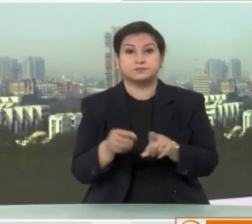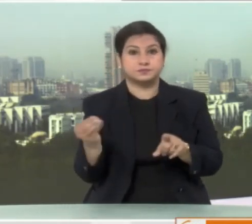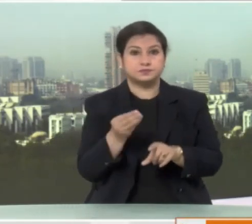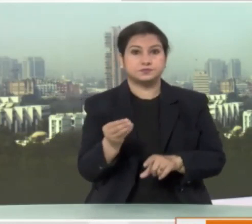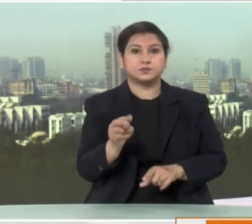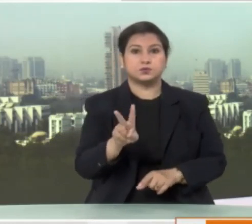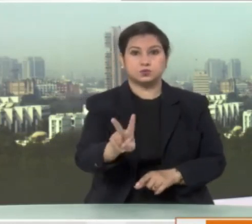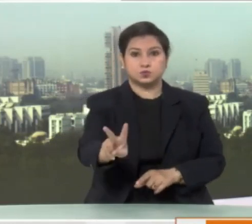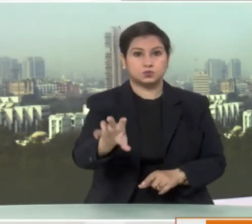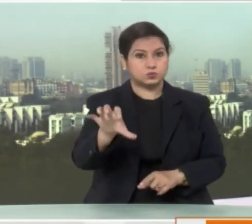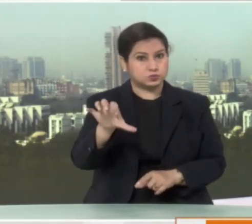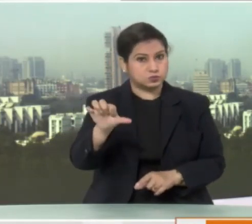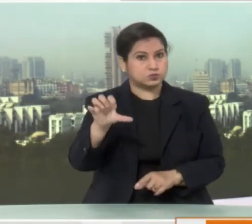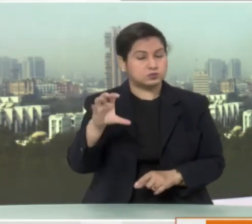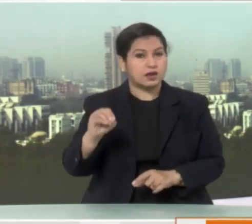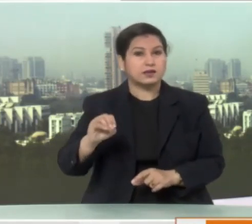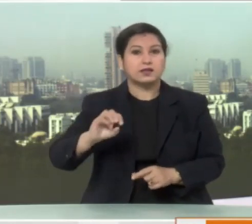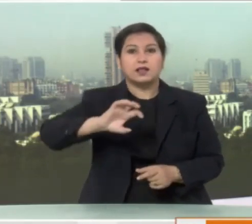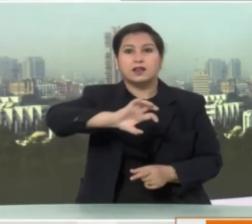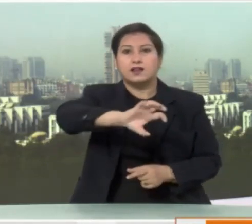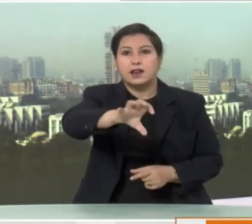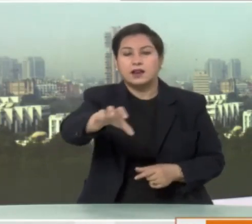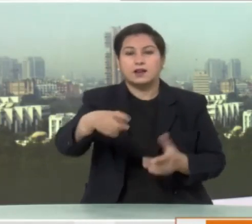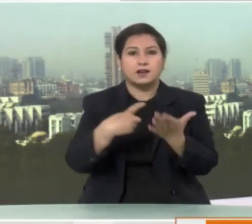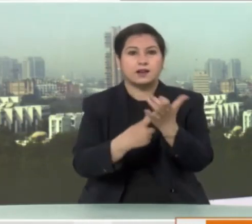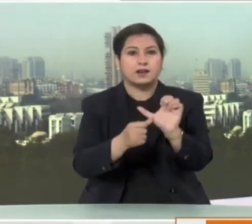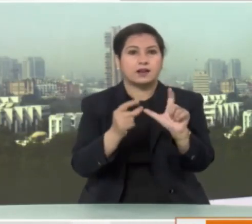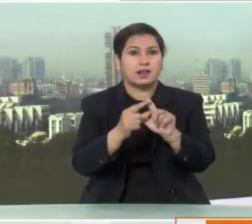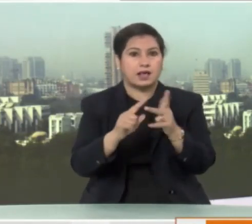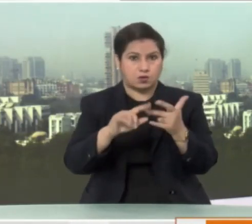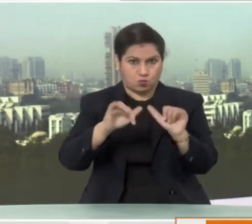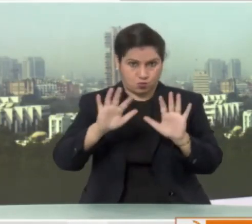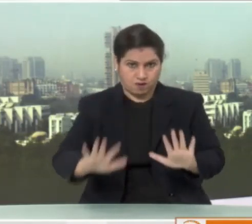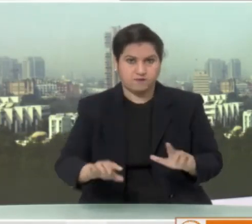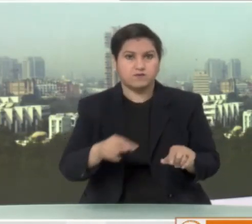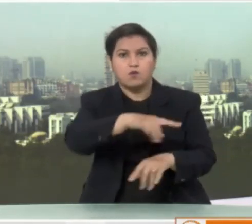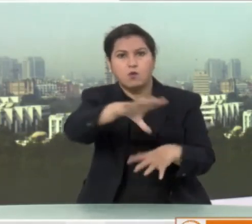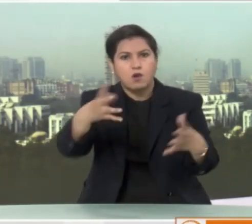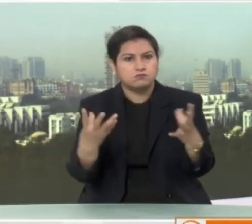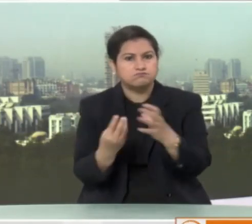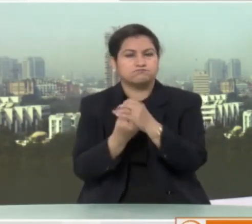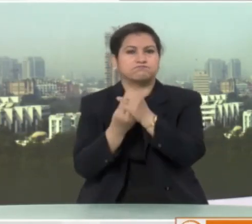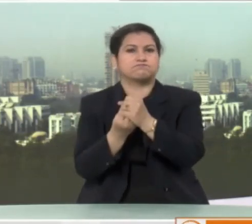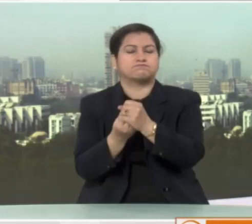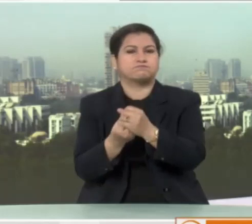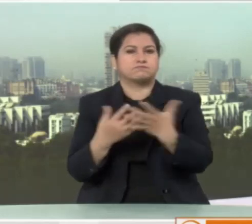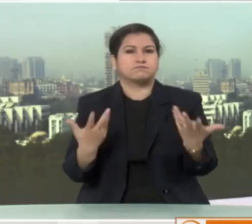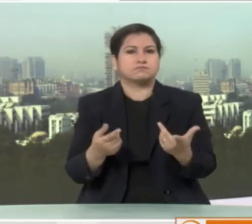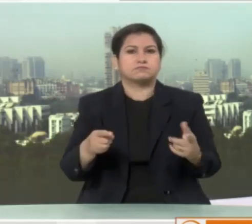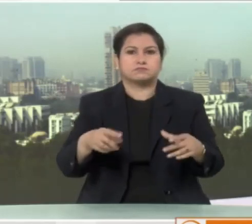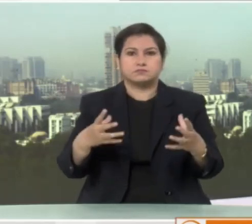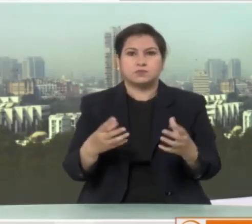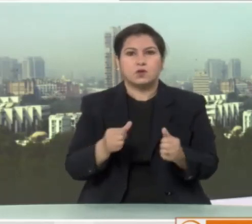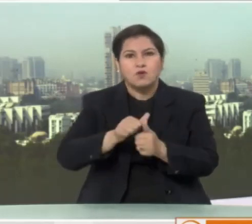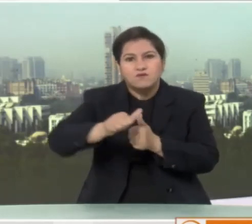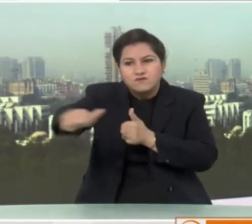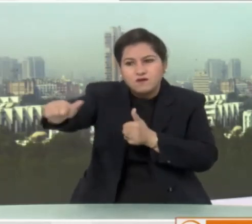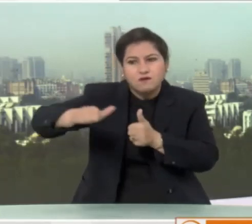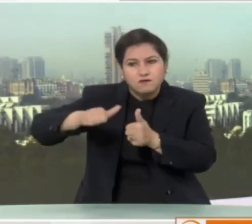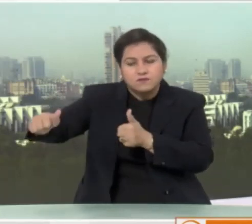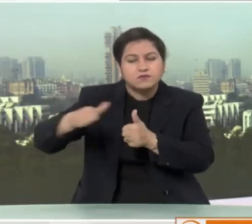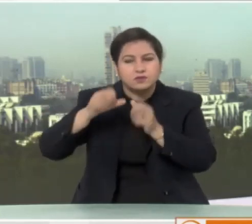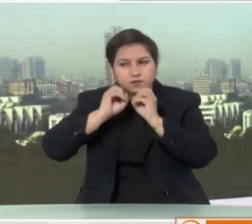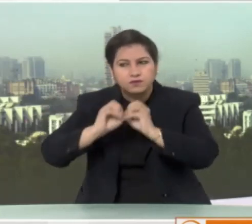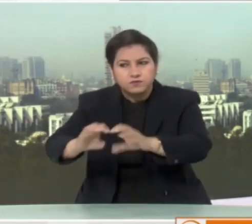around 290 community radio stations in the country, and together they provide a massive platform to reach out to the